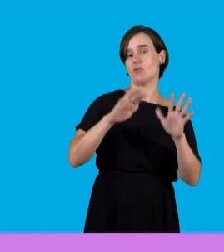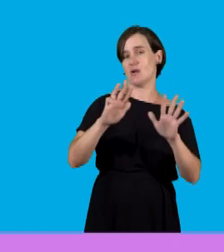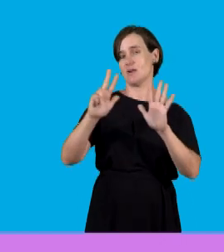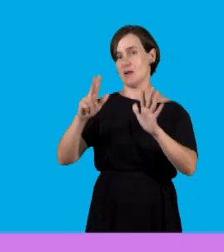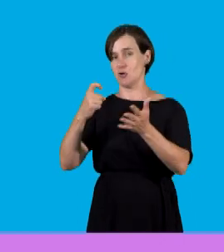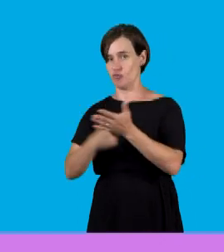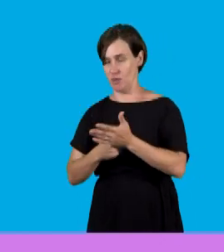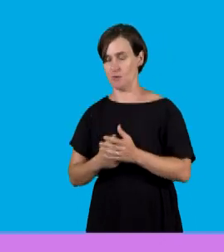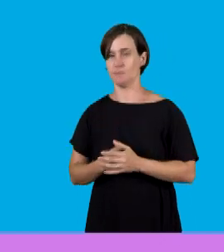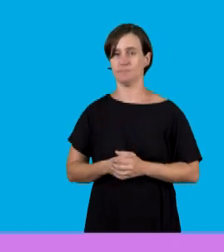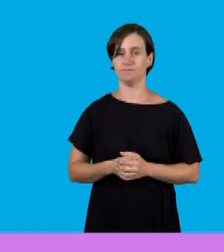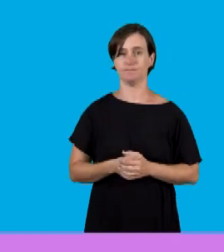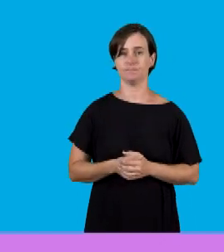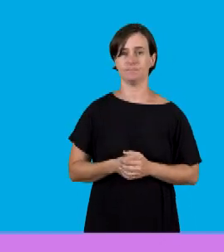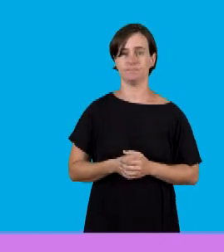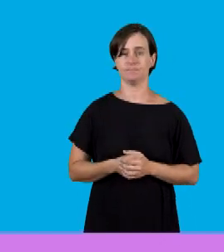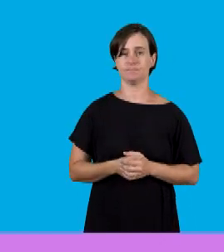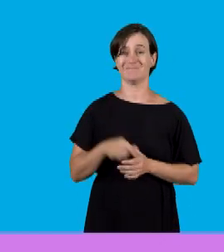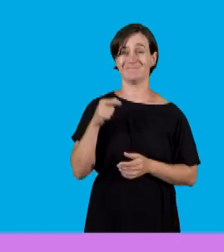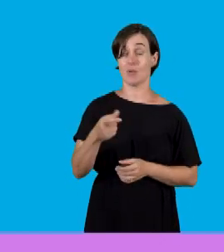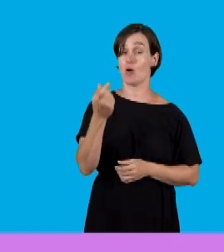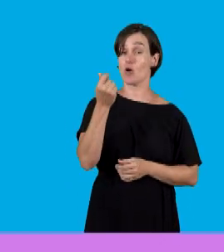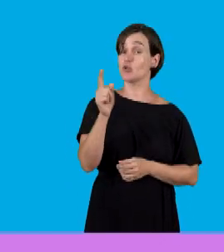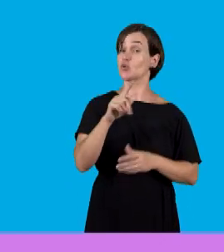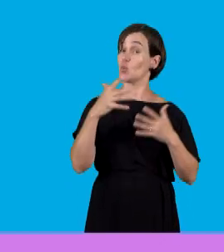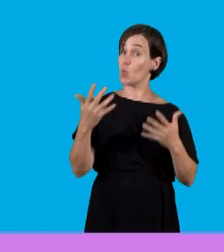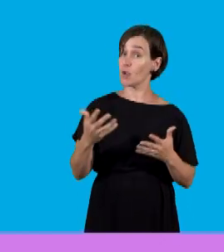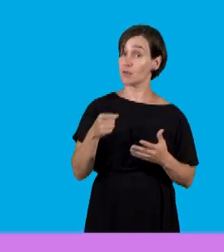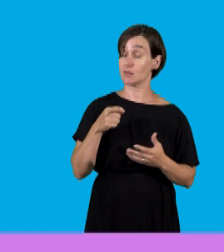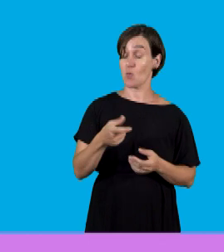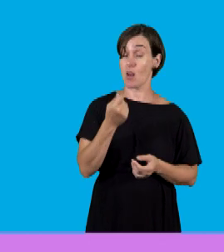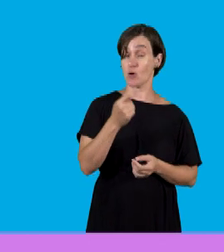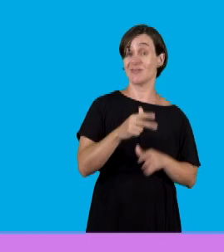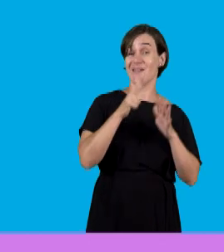18,598 rand. So it will cost the school